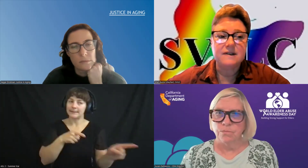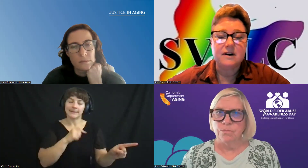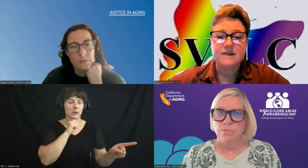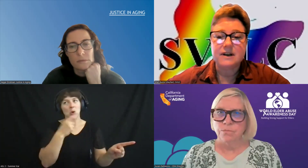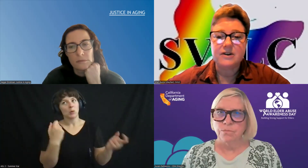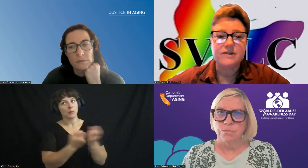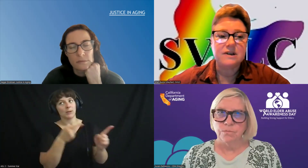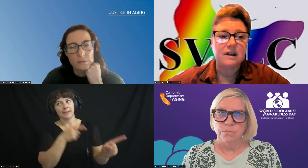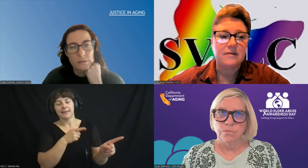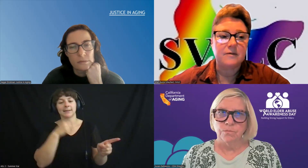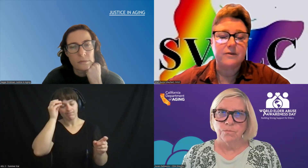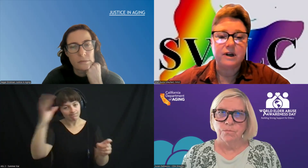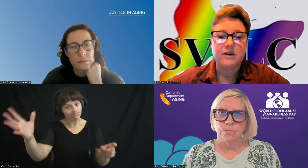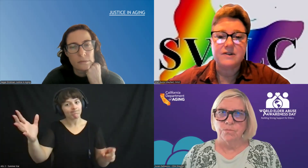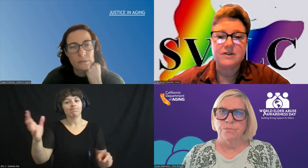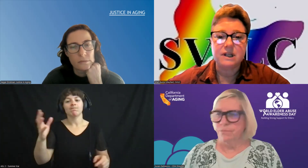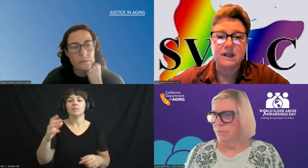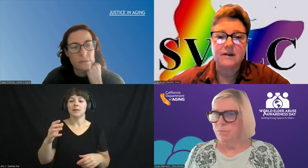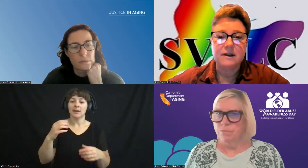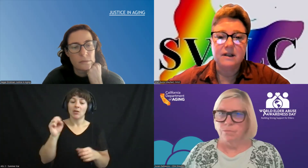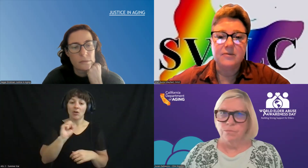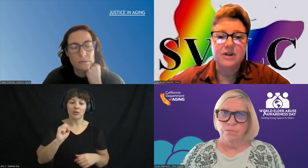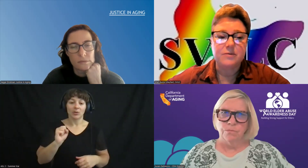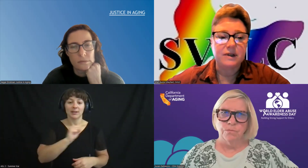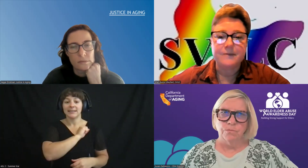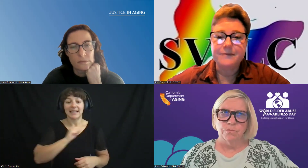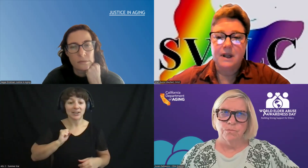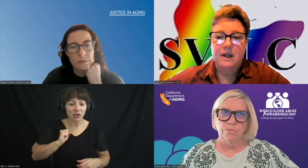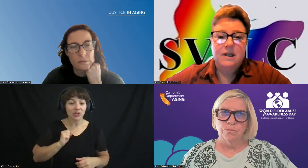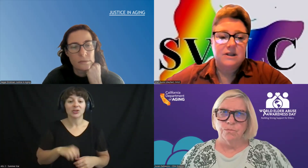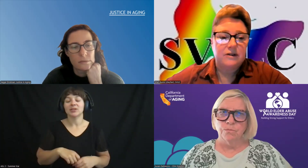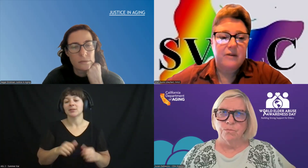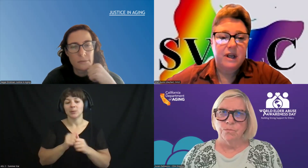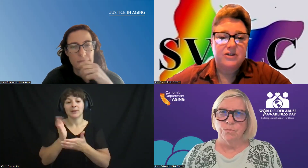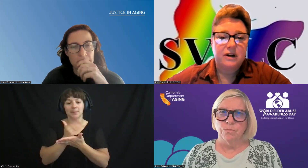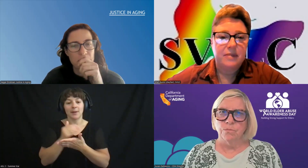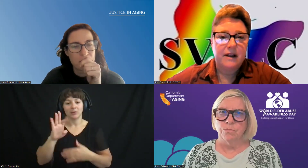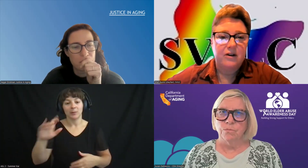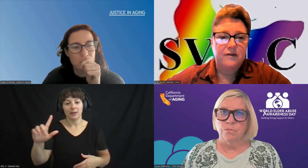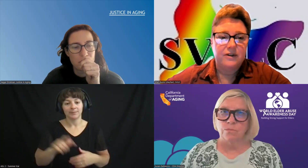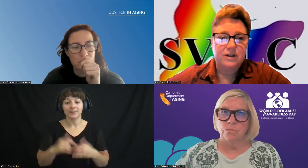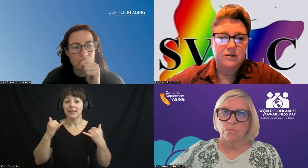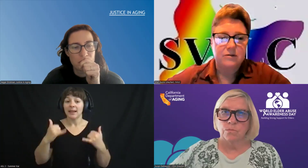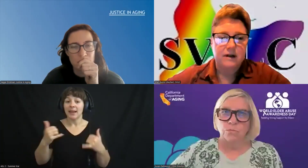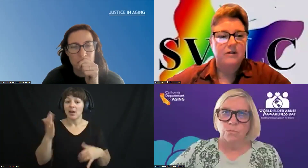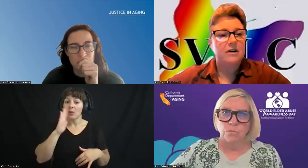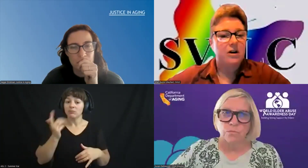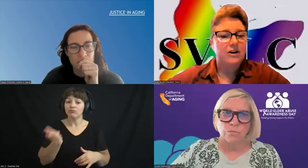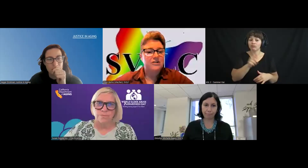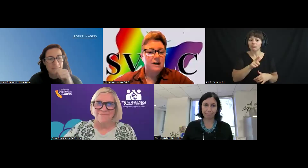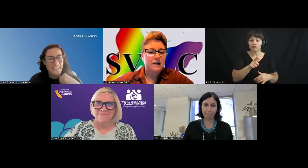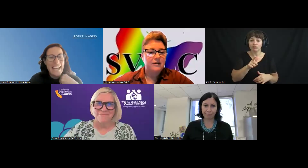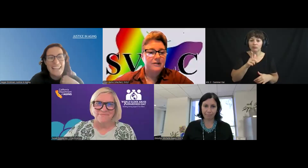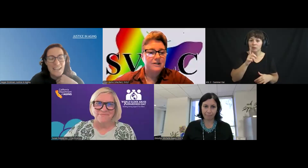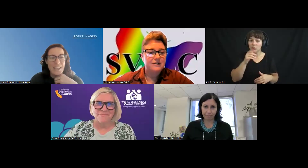as our senators with regards to the budget bill. So now I'm going to turn it back over to, I don't know, Hagar, are